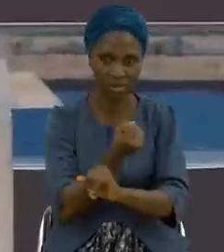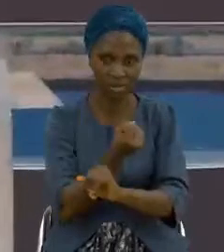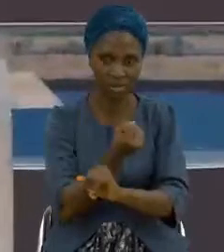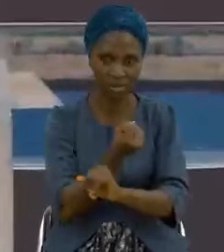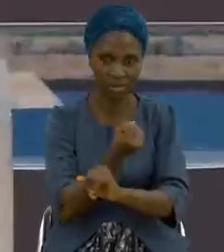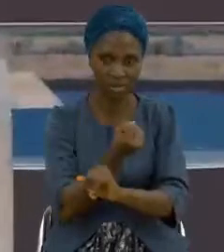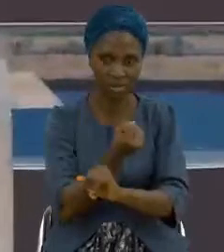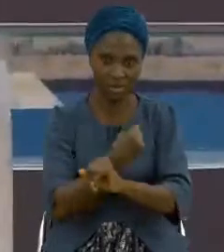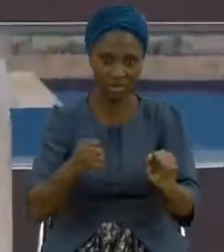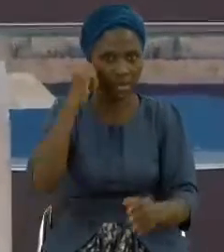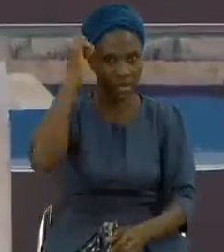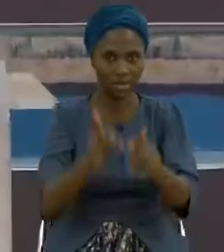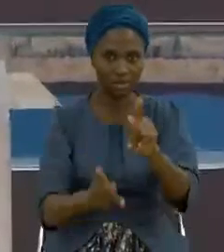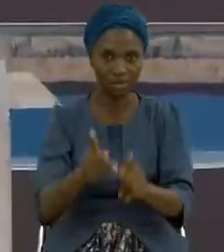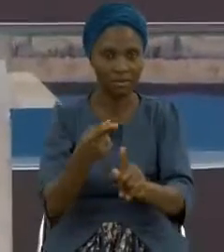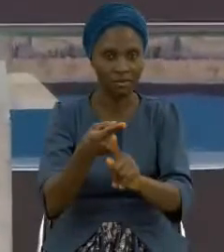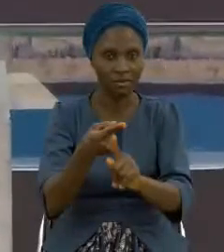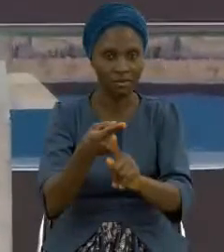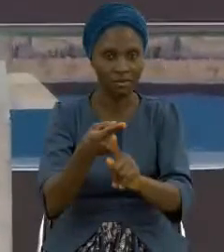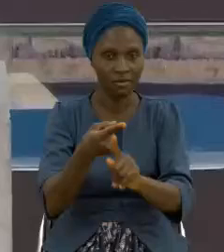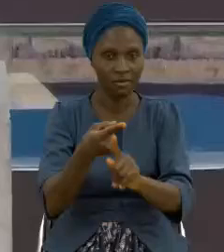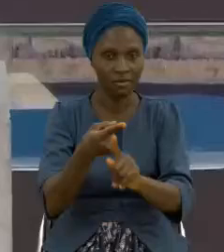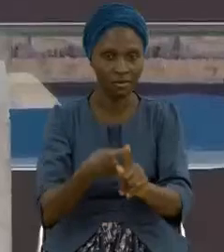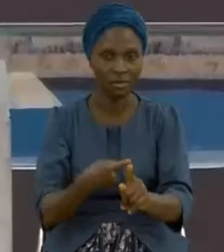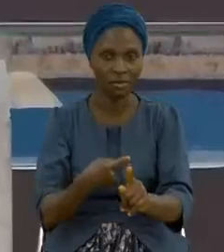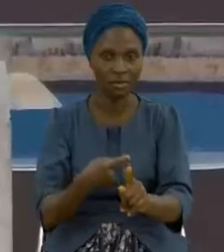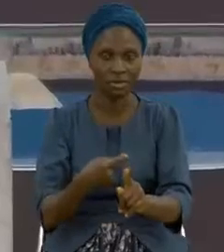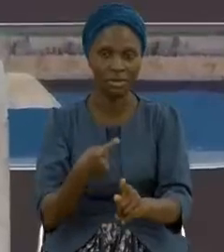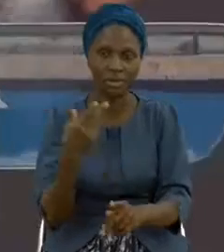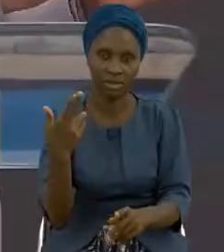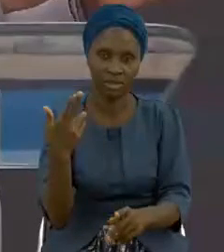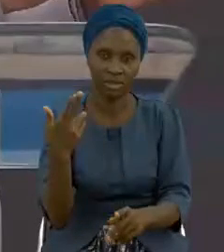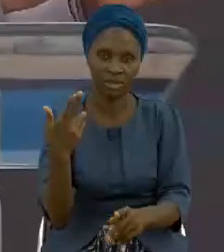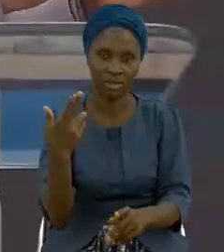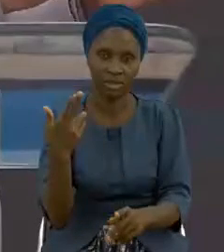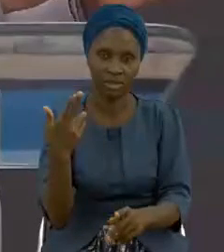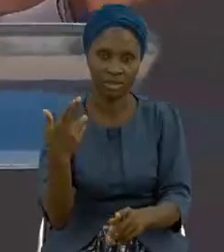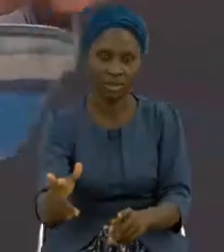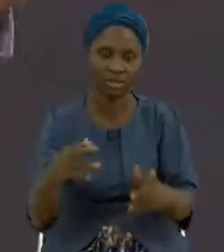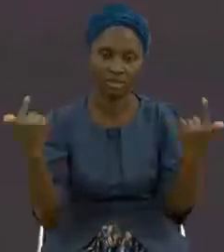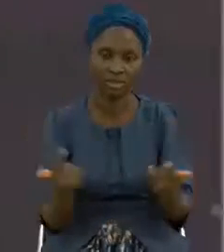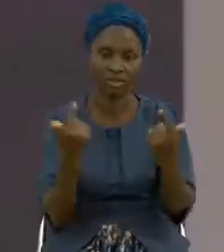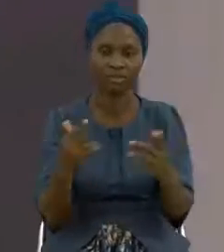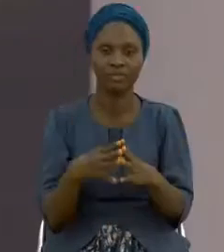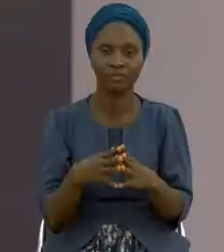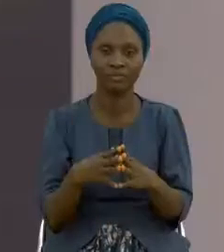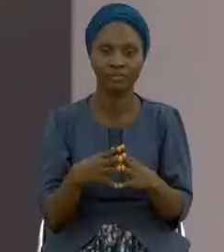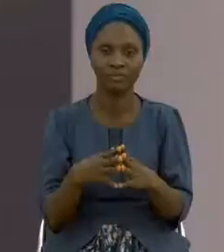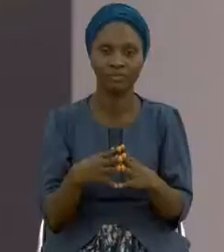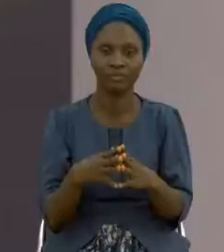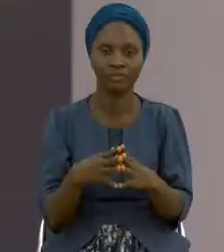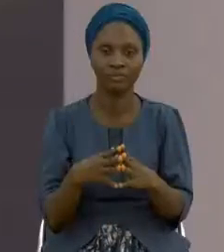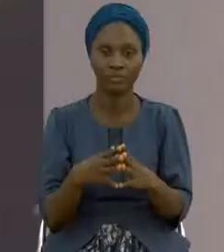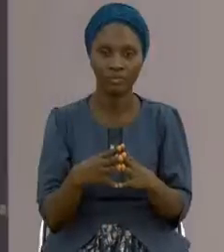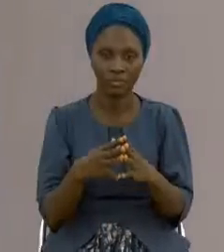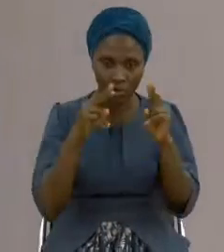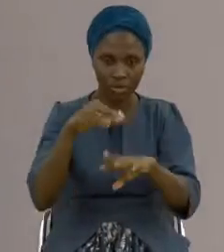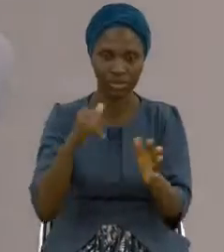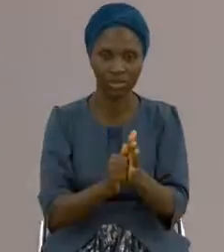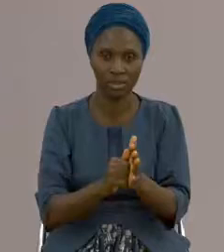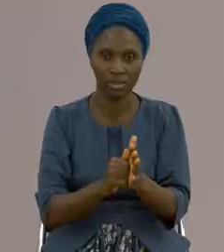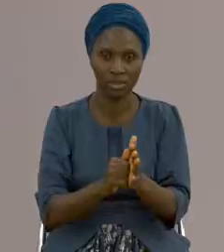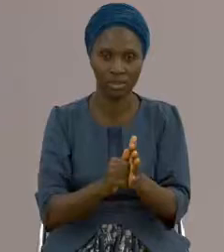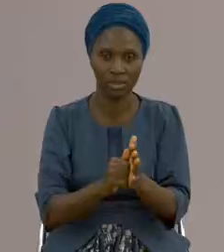from their sins. Look at that future. At that time, Mary was